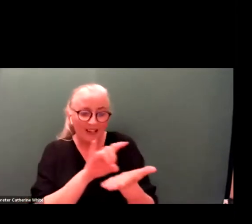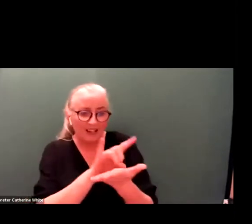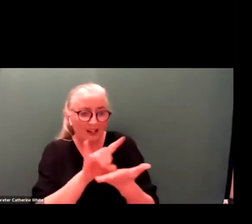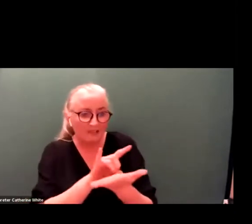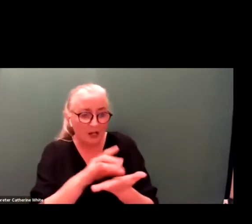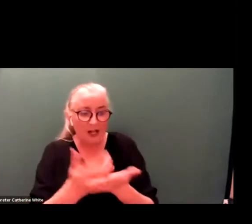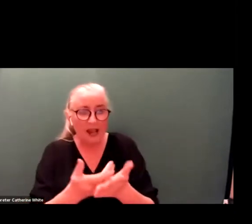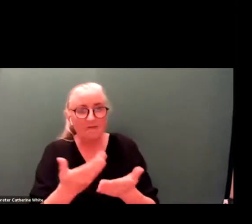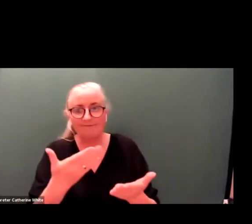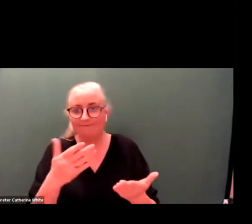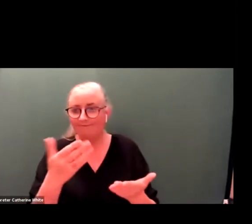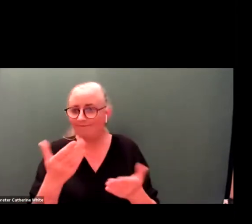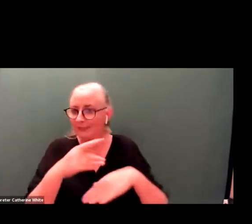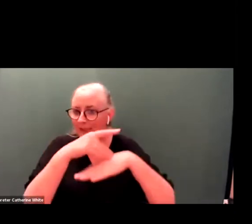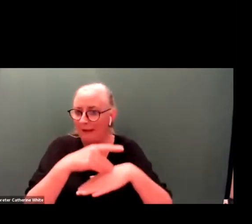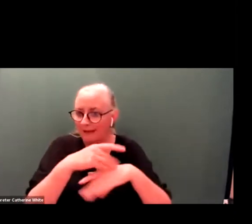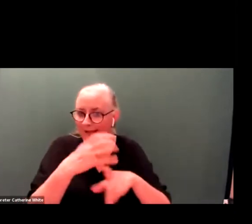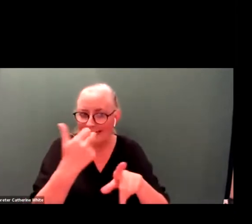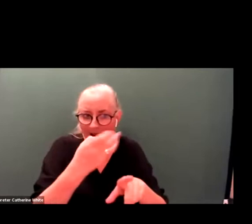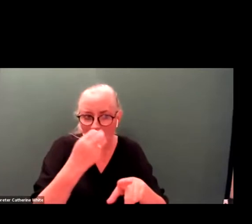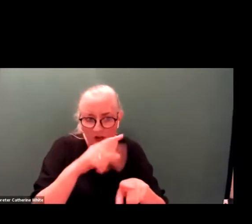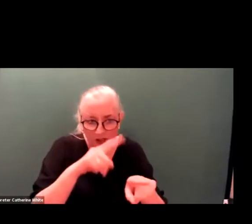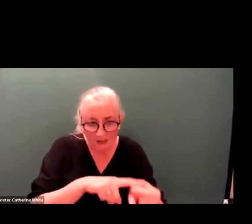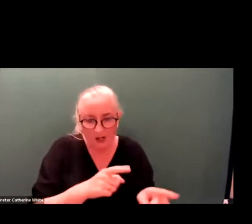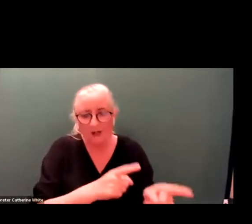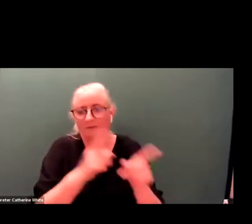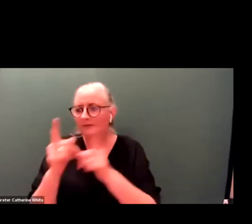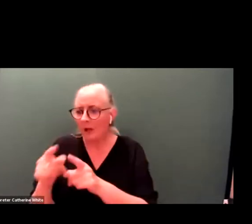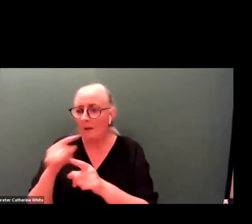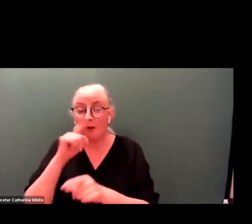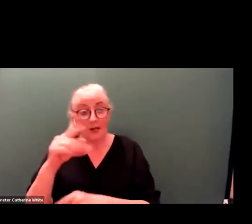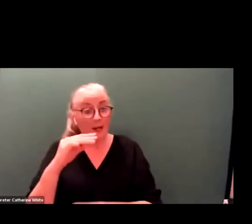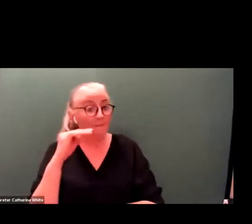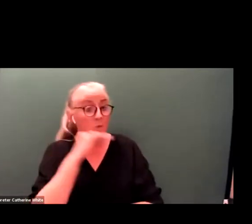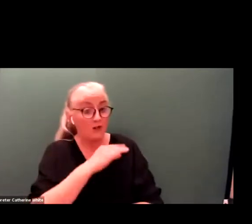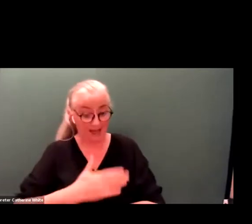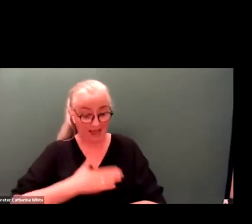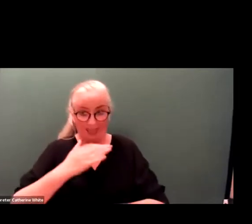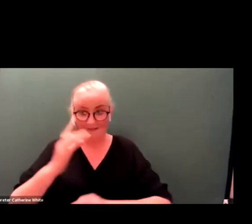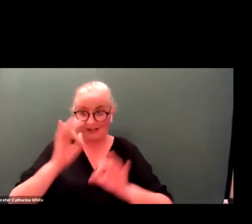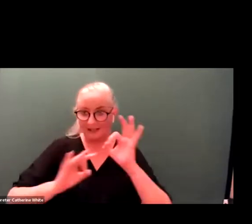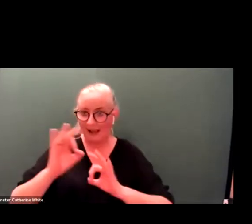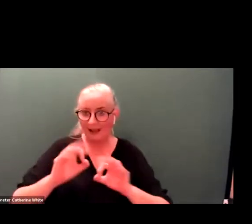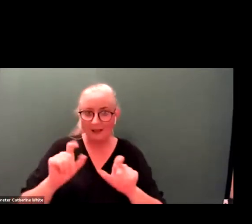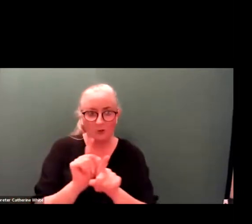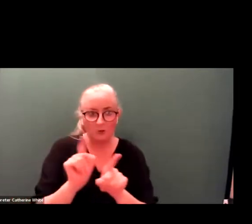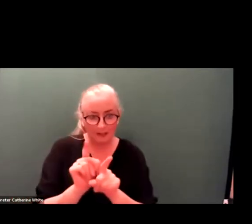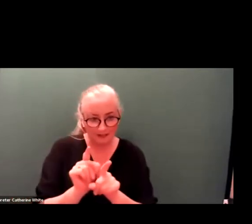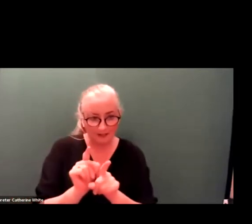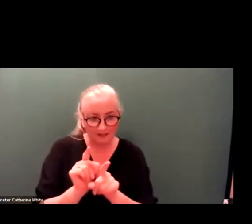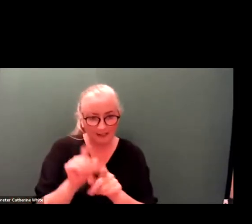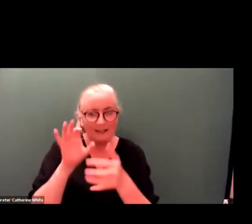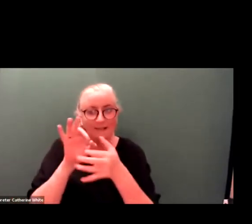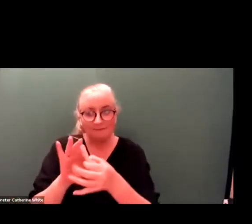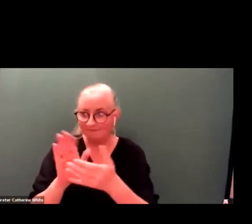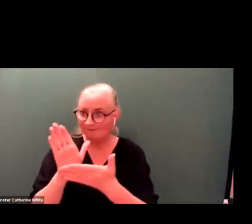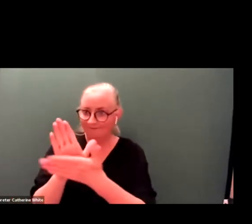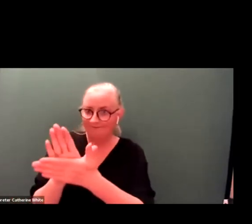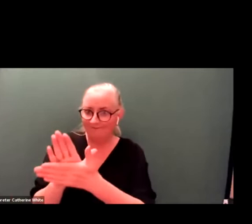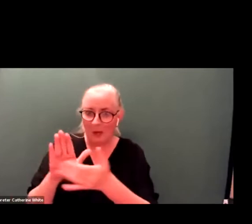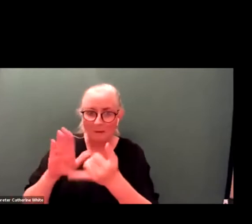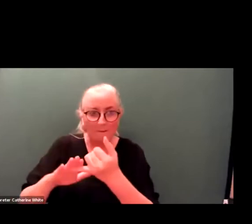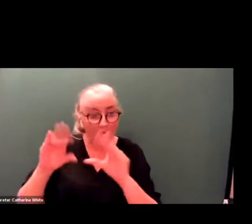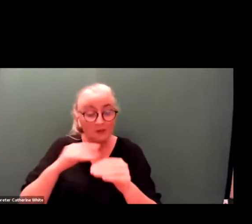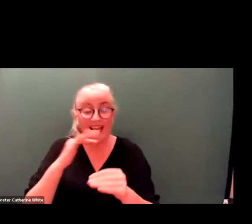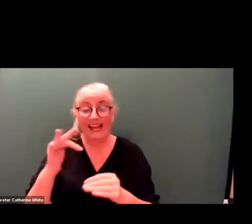hormone-dependent cancers. In these women, lifestyle becomes particularly important because it's their main weapon in the armory against menopause. In women with